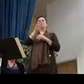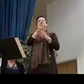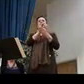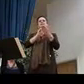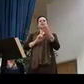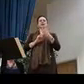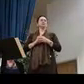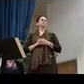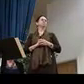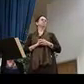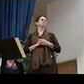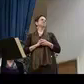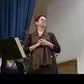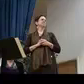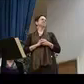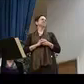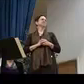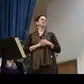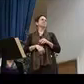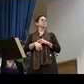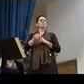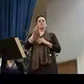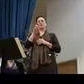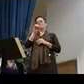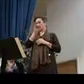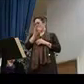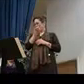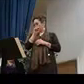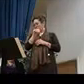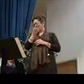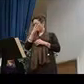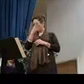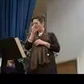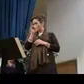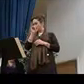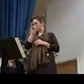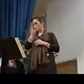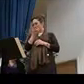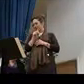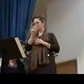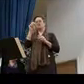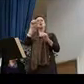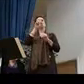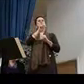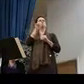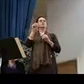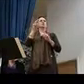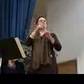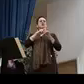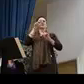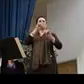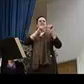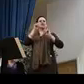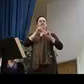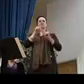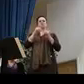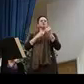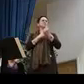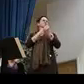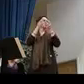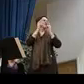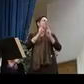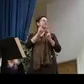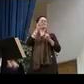Damon Gray Wildgrass, Associate of Applied Science, CIT Network Support Honors, Associate of Applied Science,